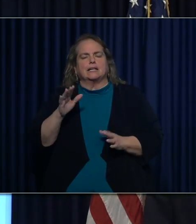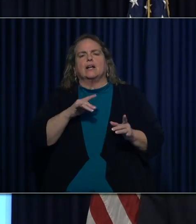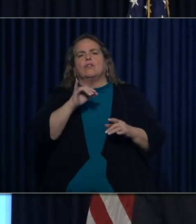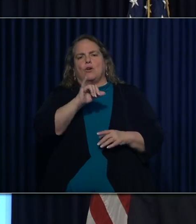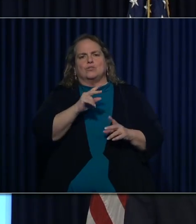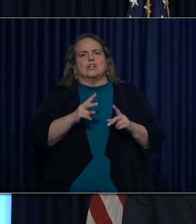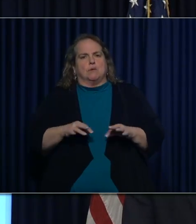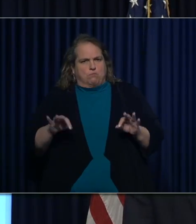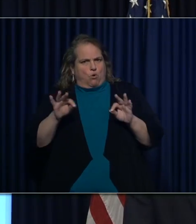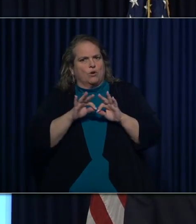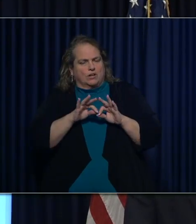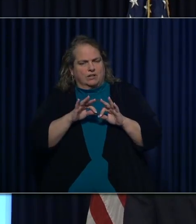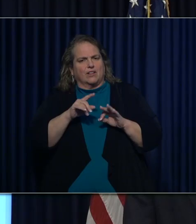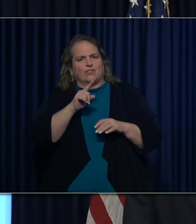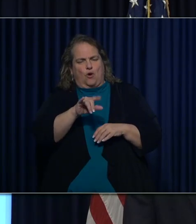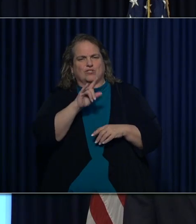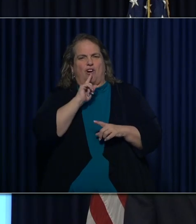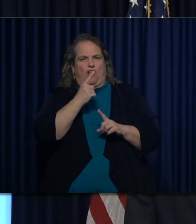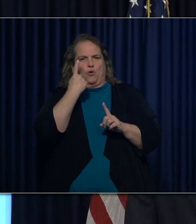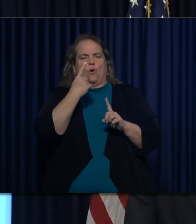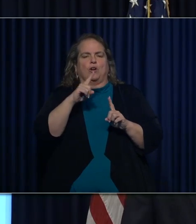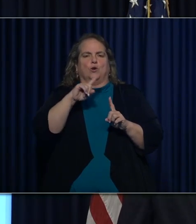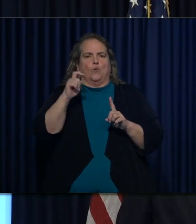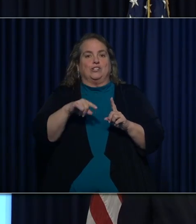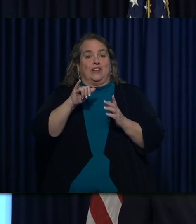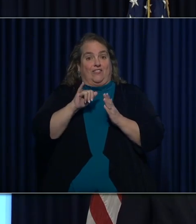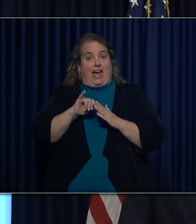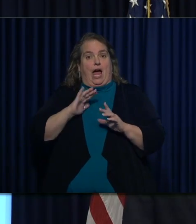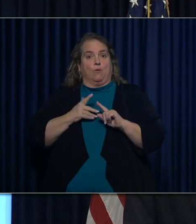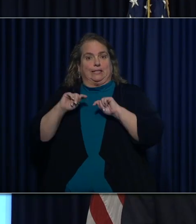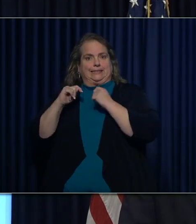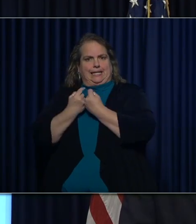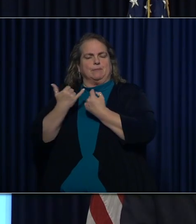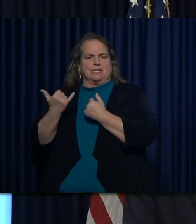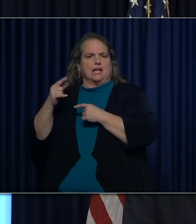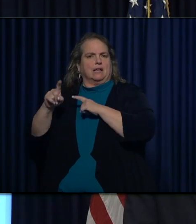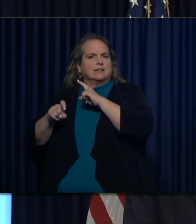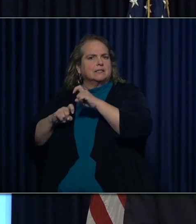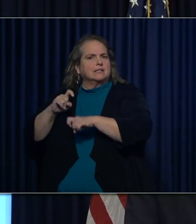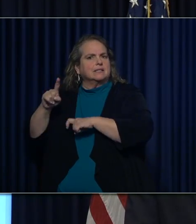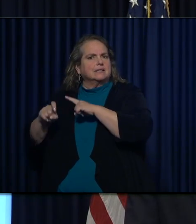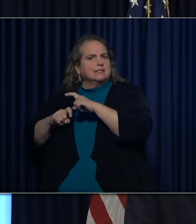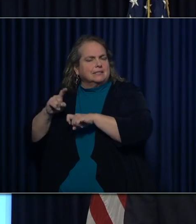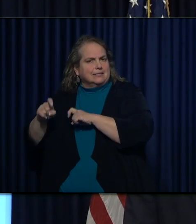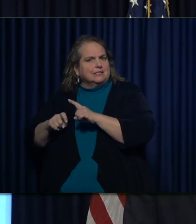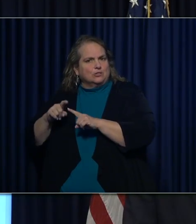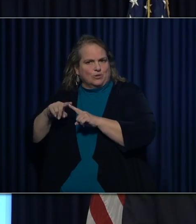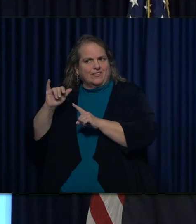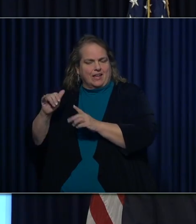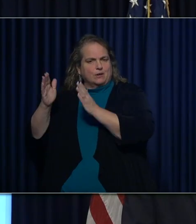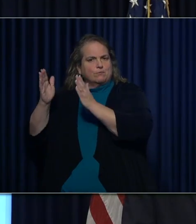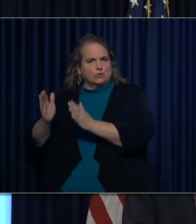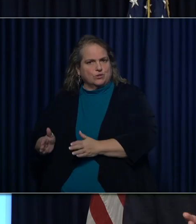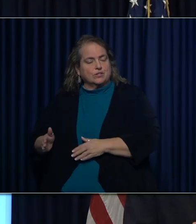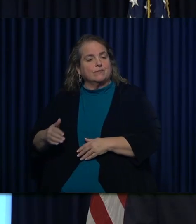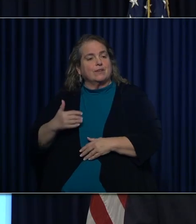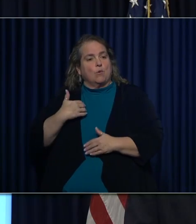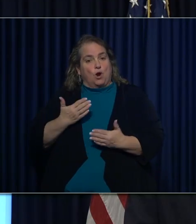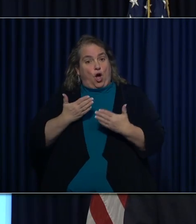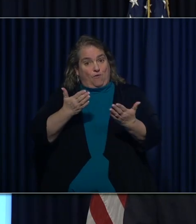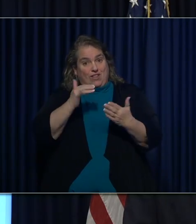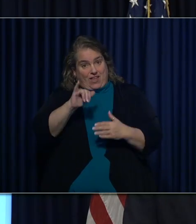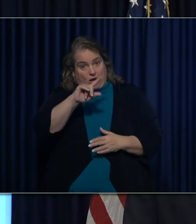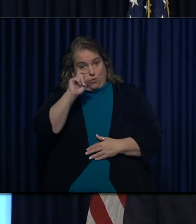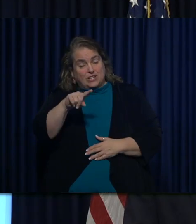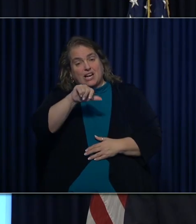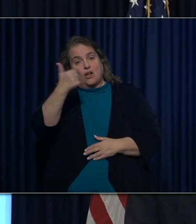all very important. They're the very questions that our epidemiology team are looking into. I want to offer to that question and to everybody who's listening